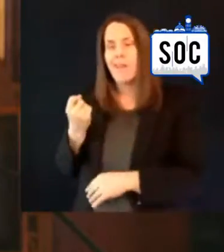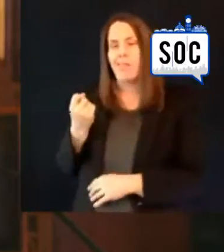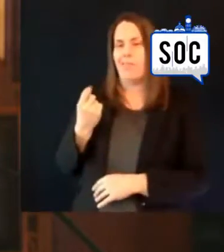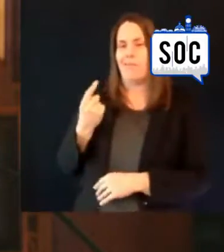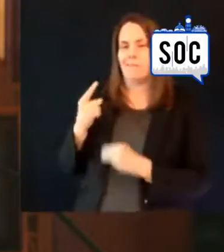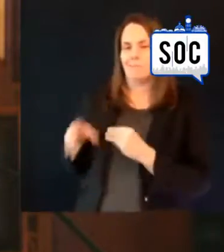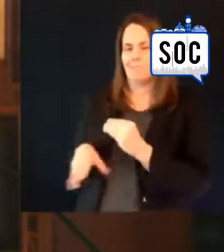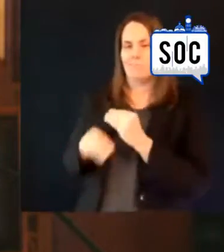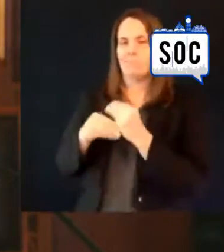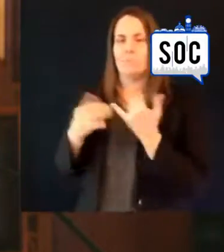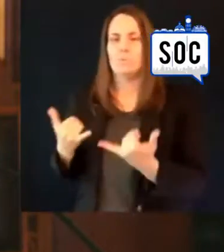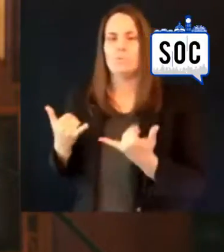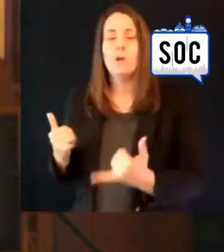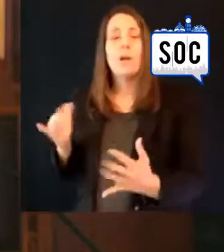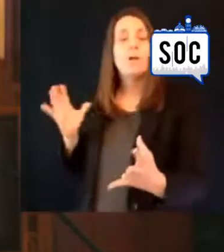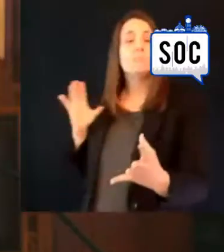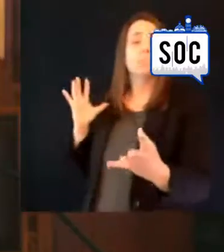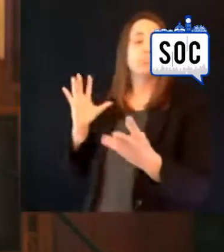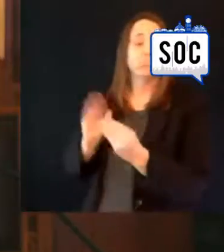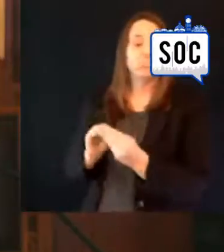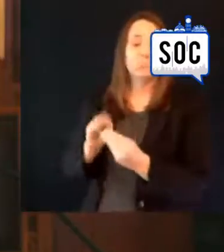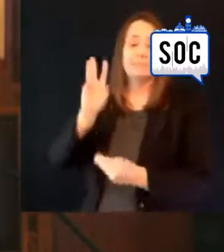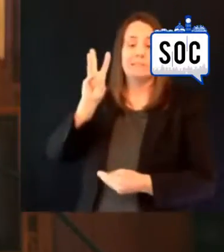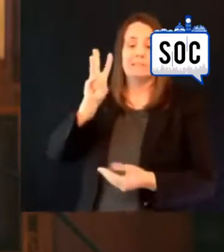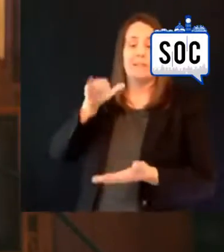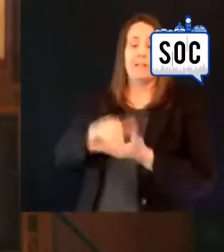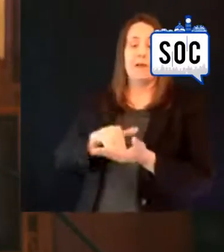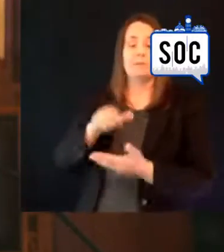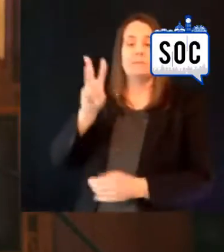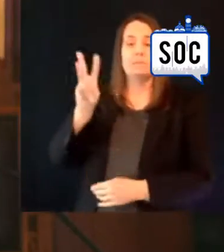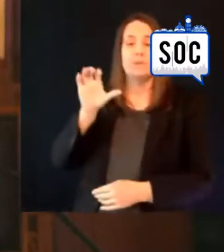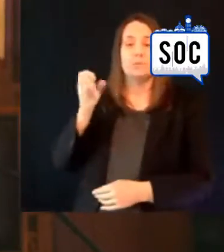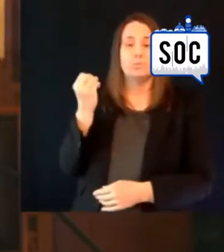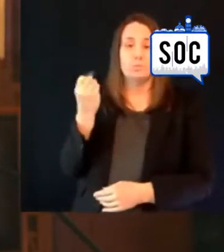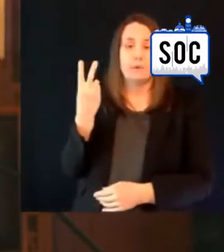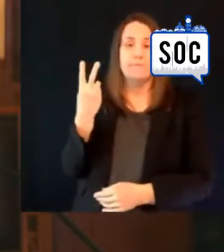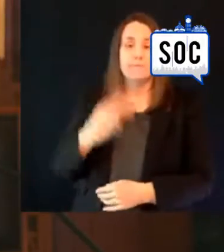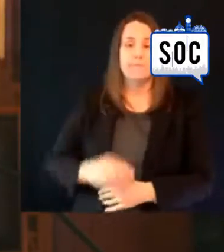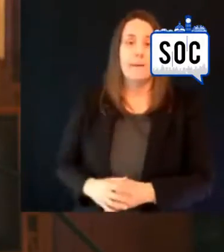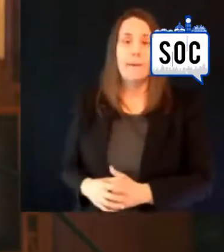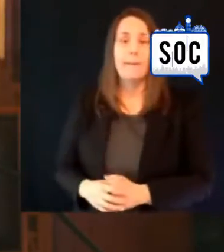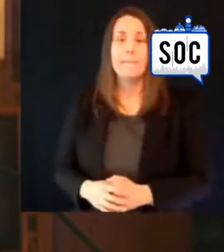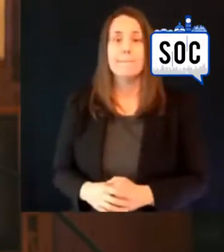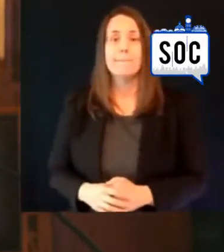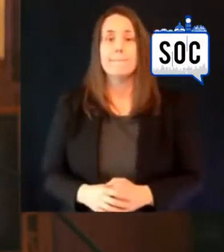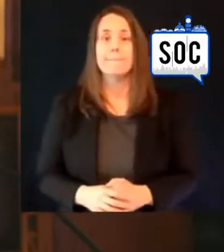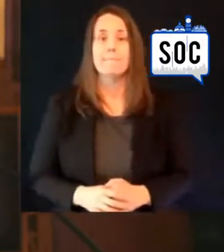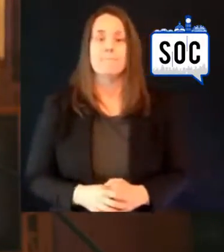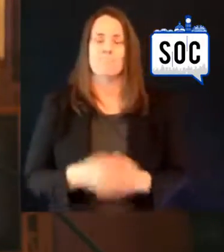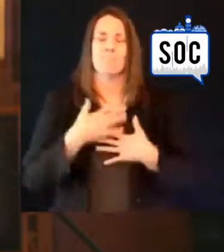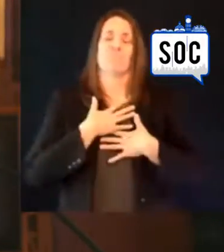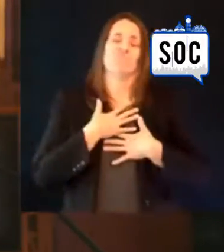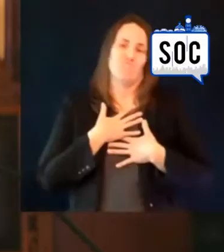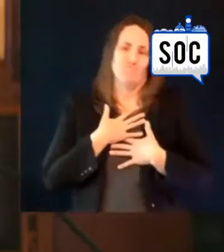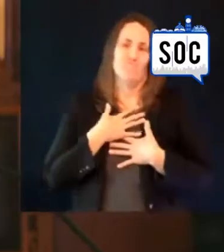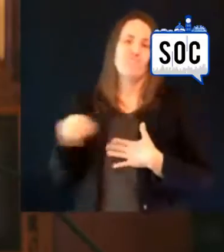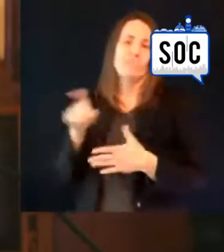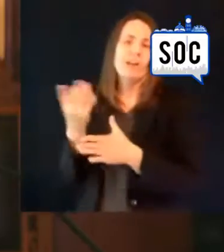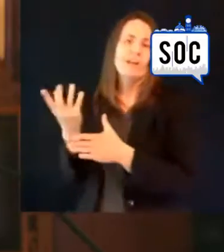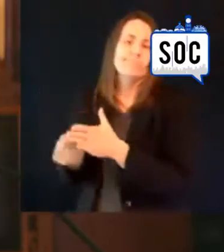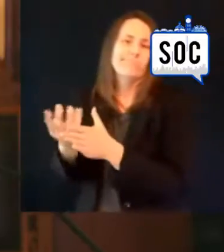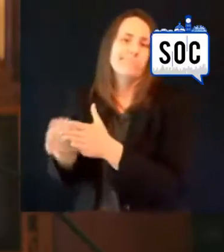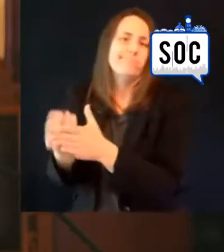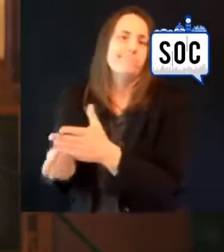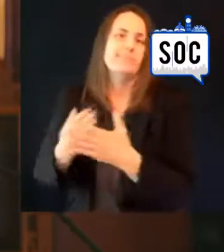6,612 people here in Wisconsin. As we hold these families and loved ones in our hearts, let this be a